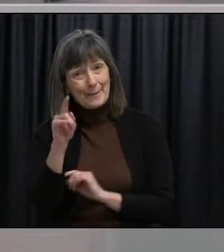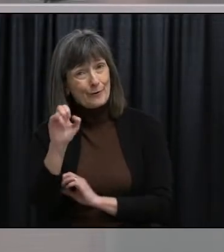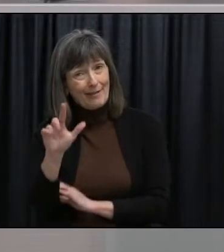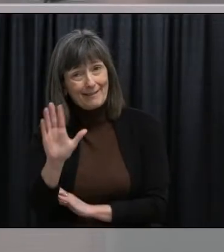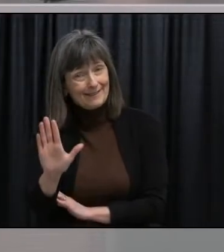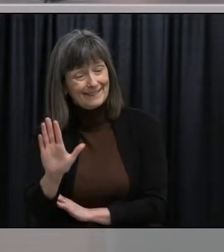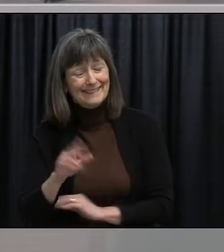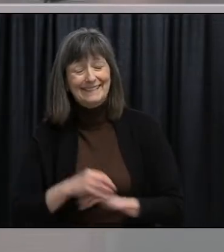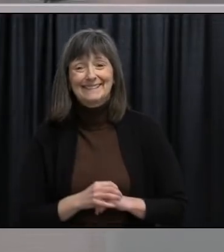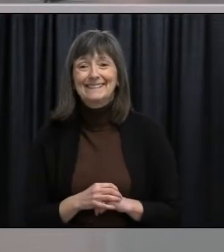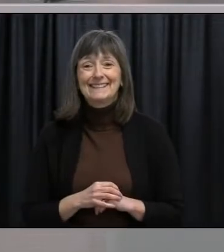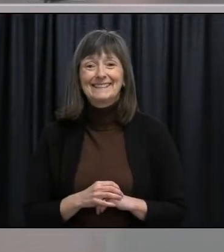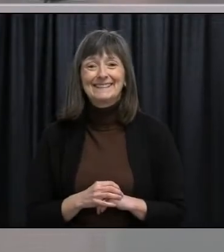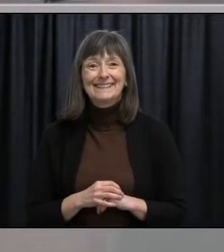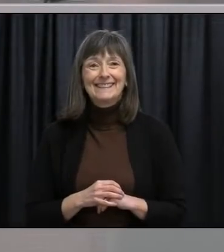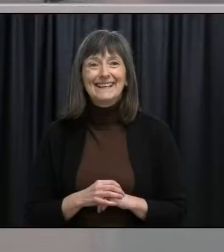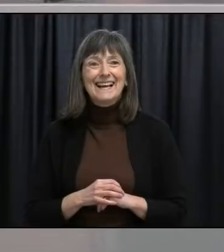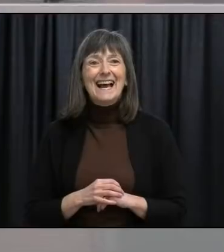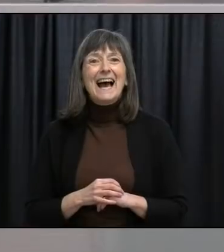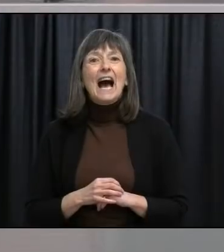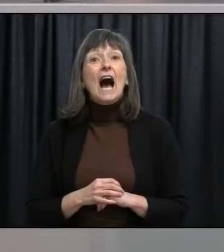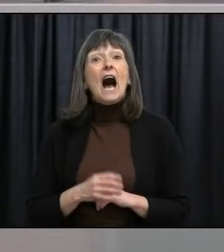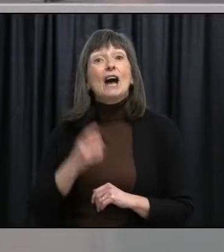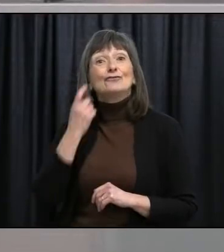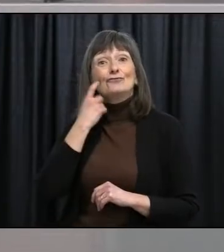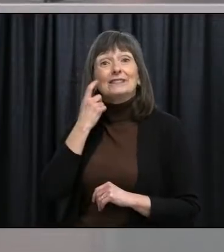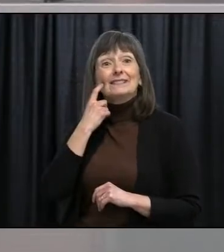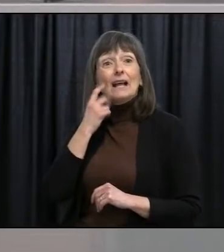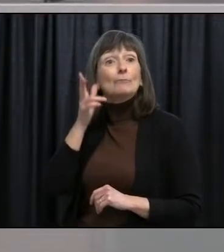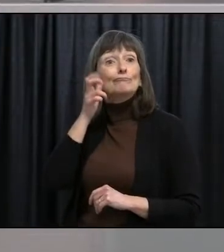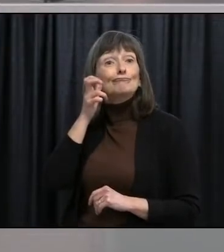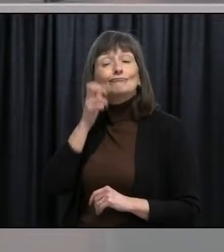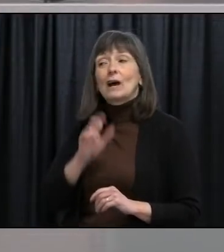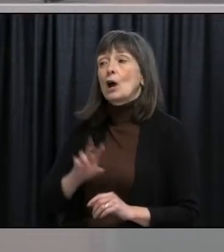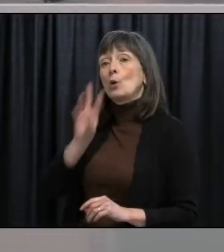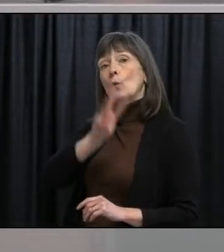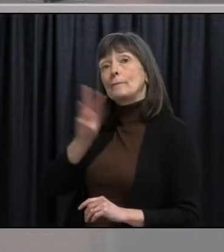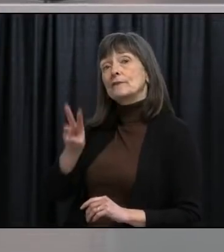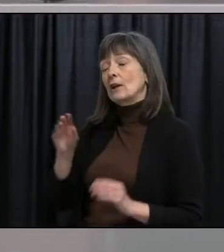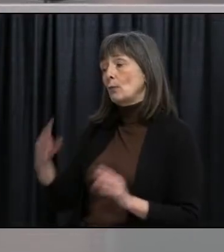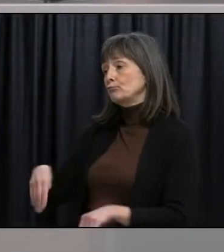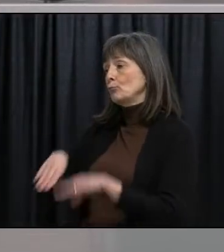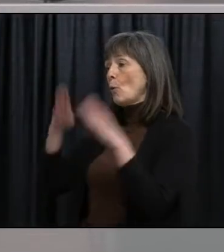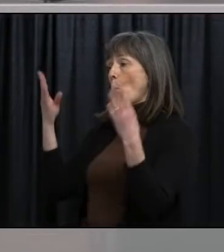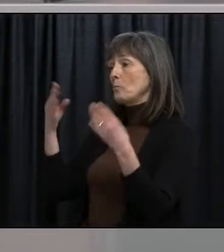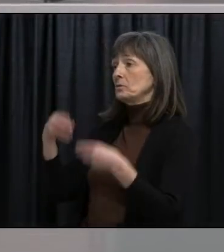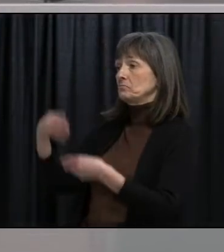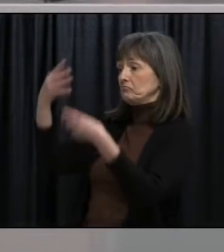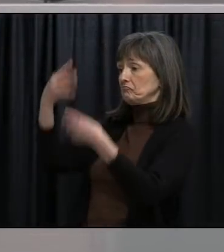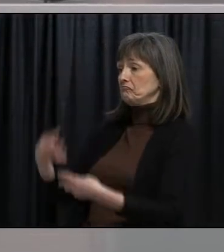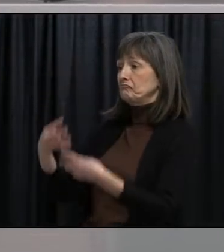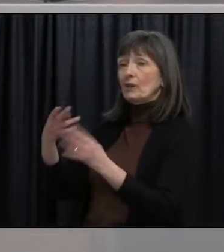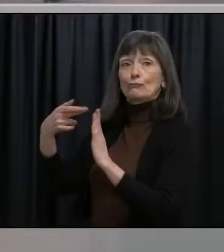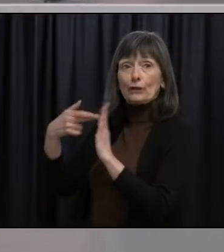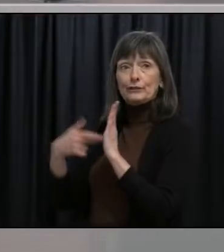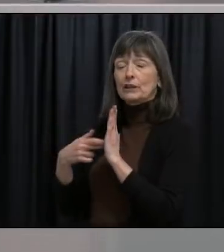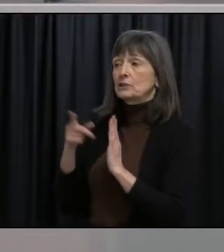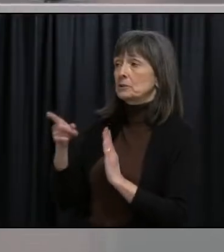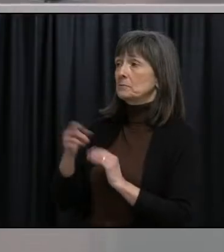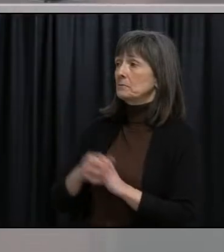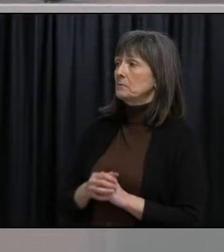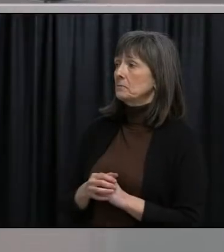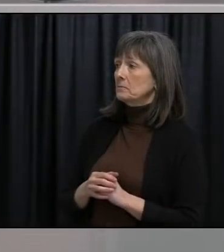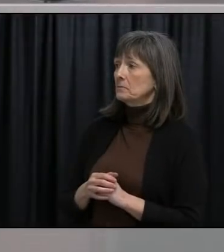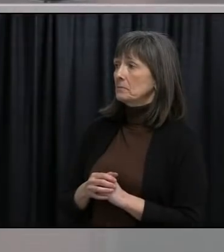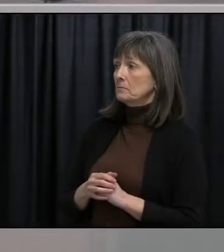out of curiosity, I just went on to the pre-registration site, not to register, but just to look at it. It's down for maintenance. Was it supposed to be up and